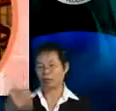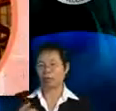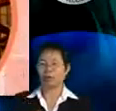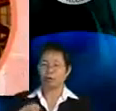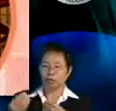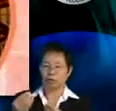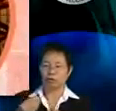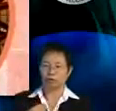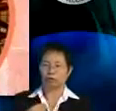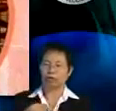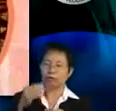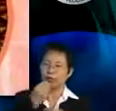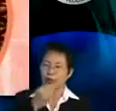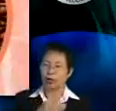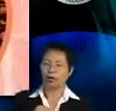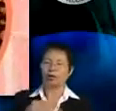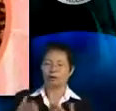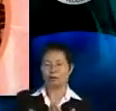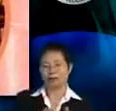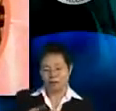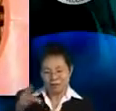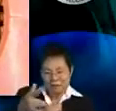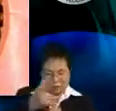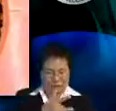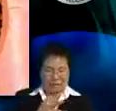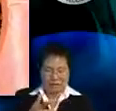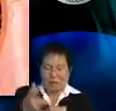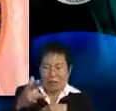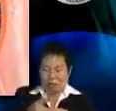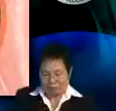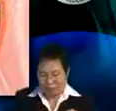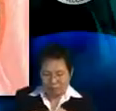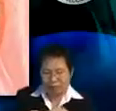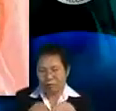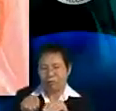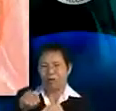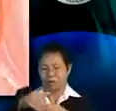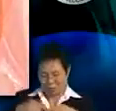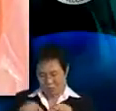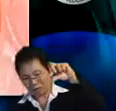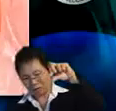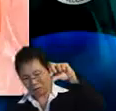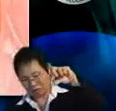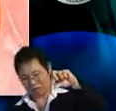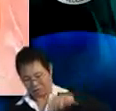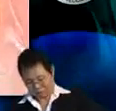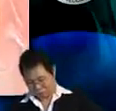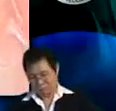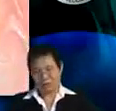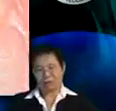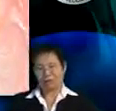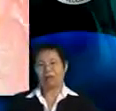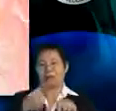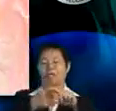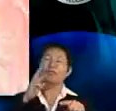to stimulate peristalsis and thus move the contents to the intestine. The main source of roughage are